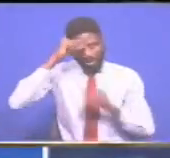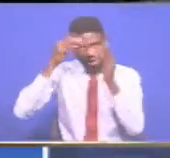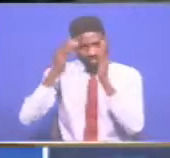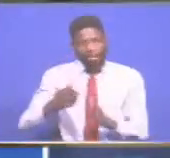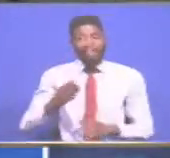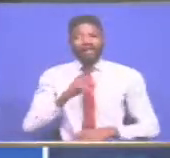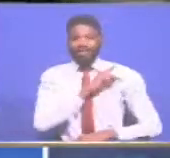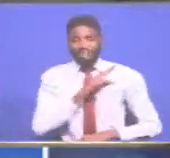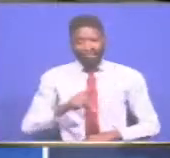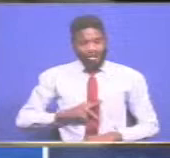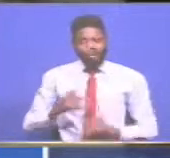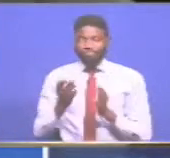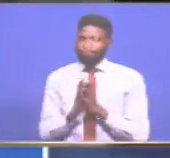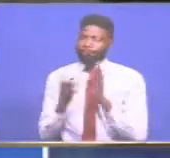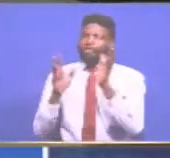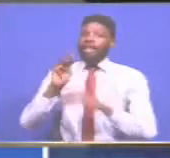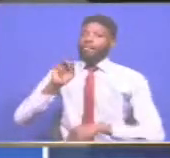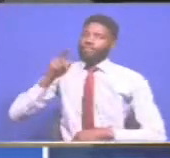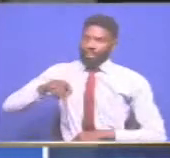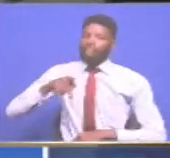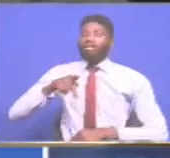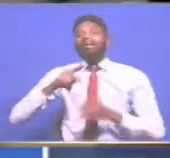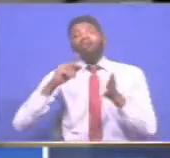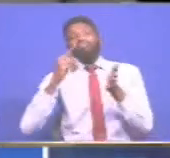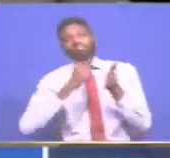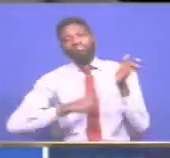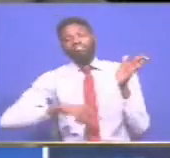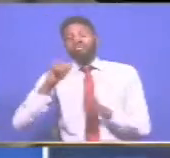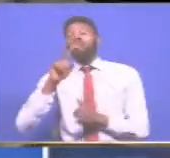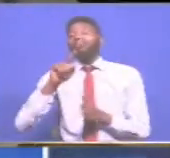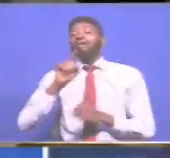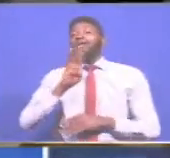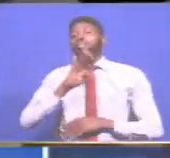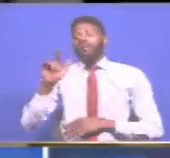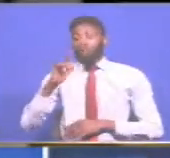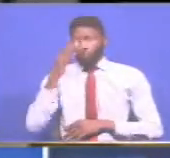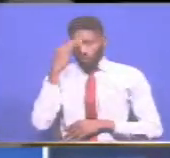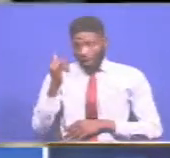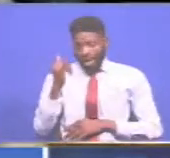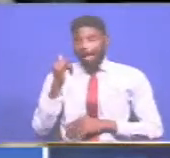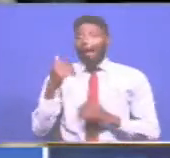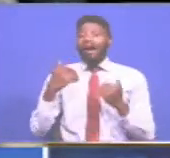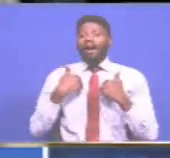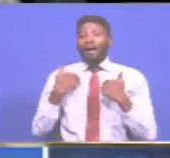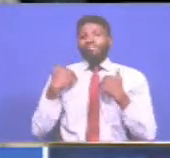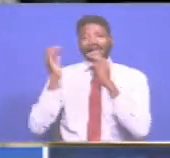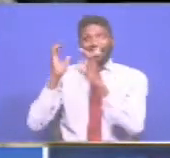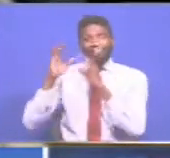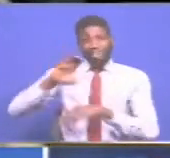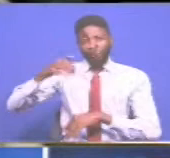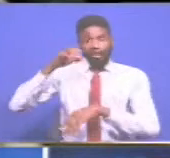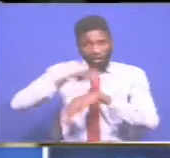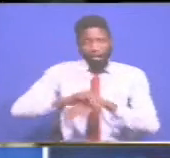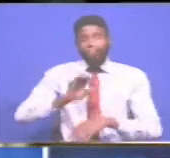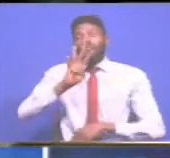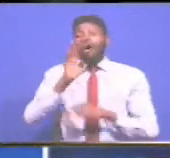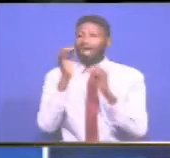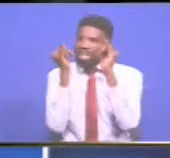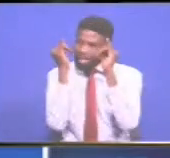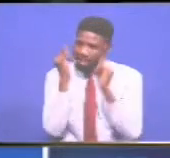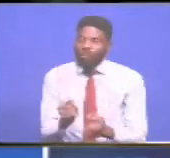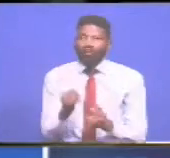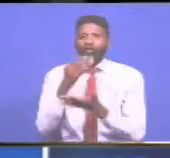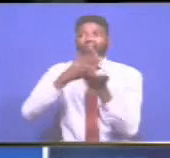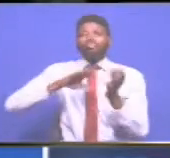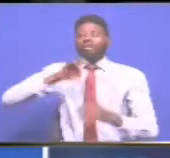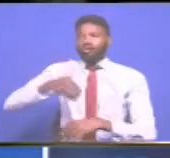for passing the bill for it awards Kilifi County for new constituencies. Na mimi nataka niwashukuru wale wabunge kutoka